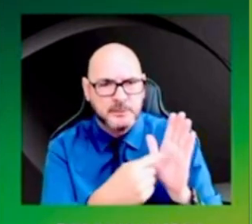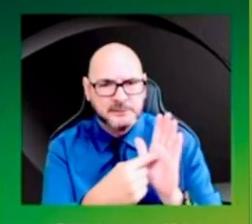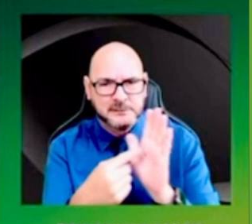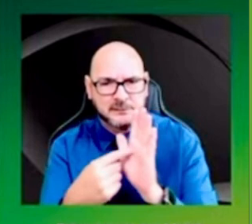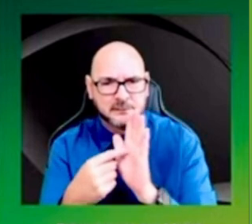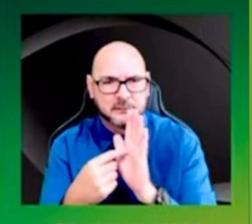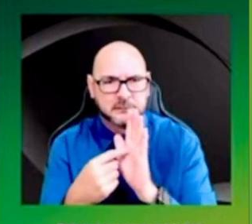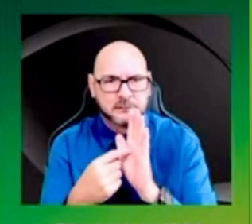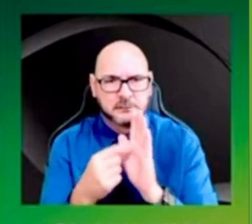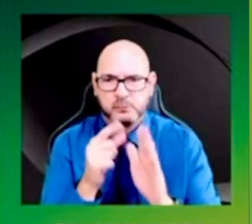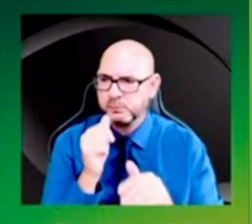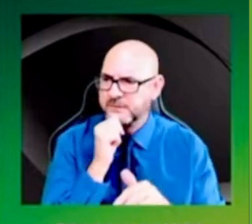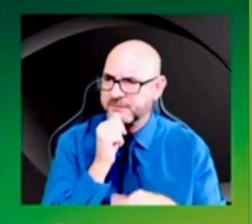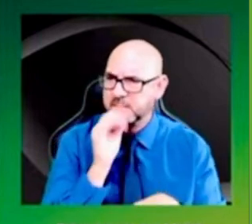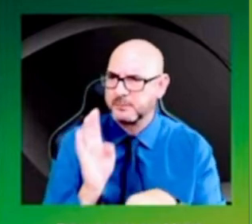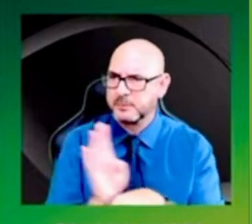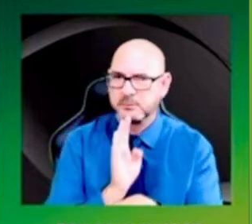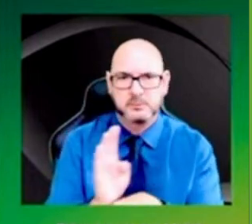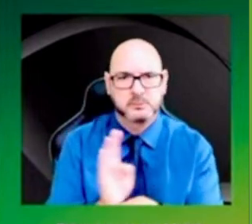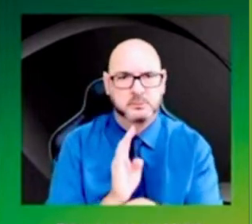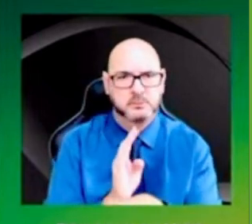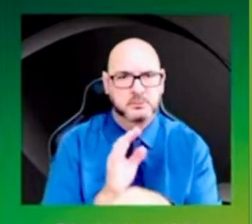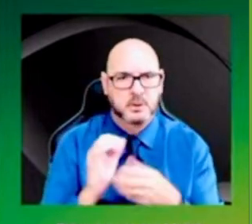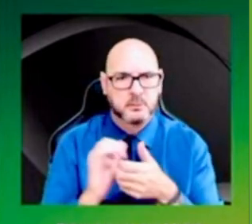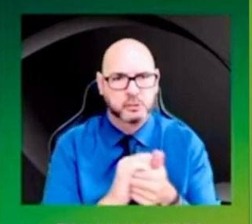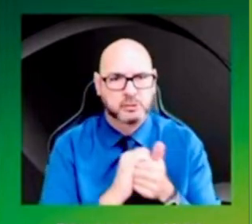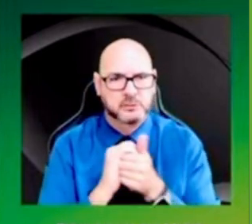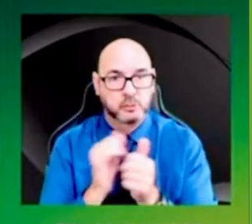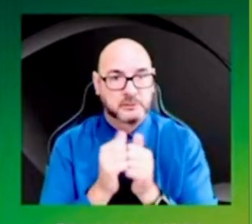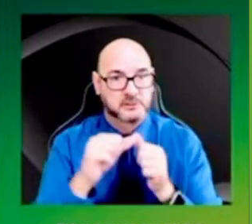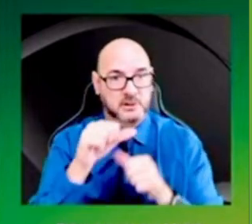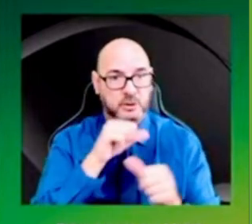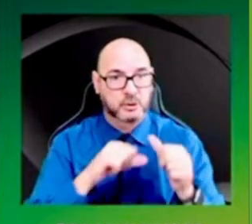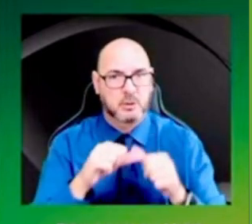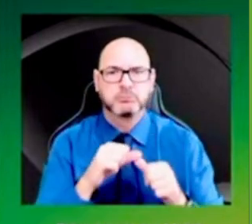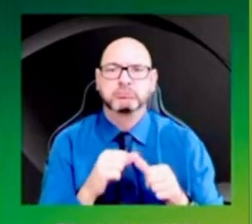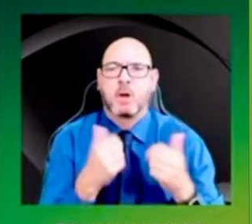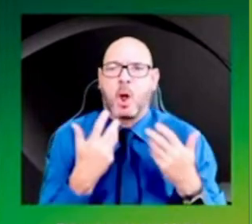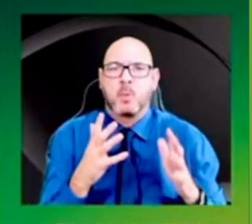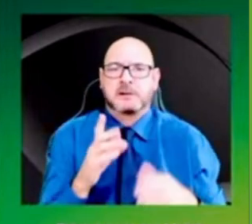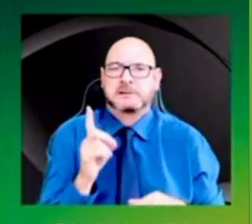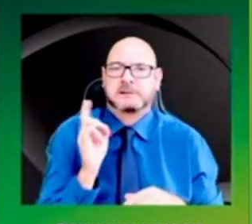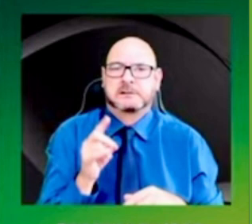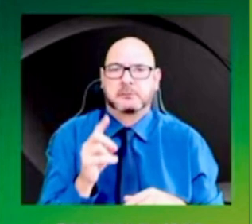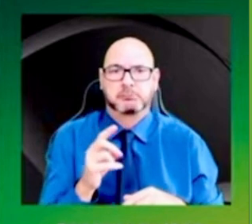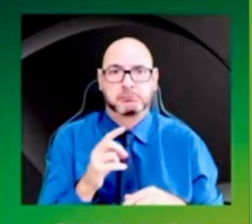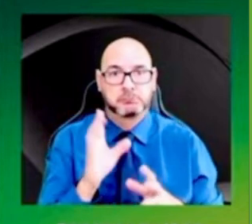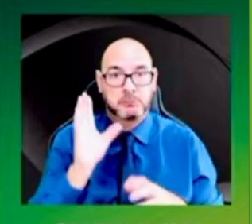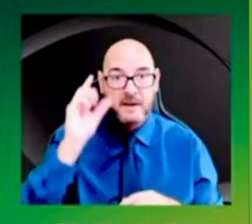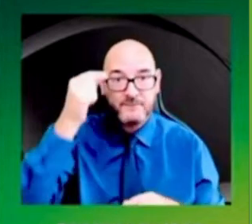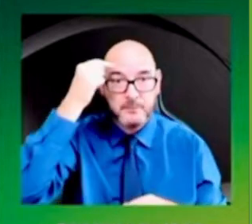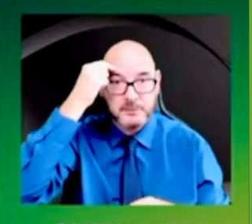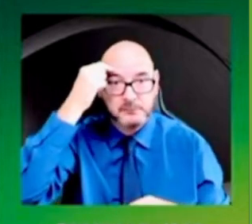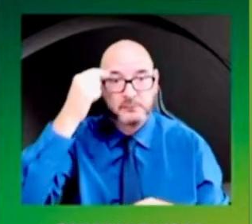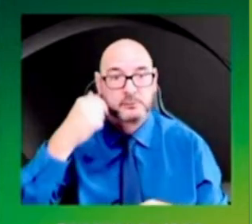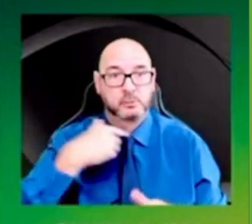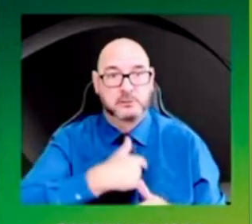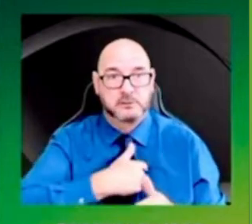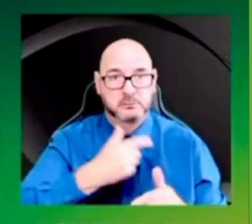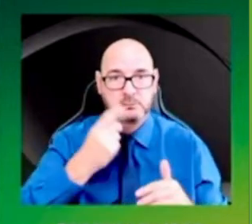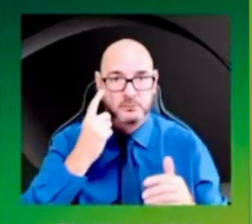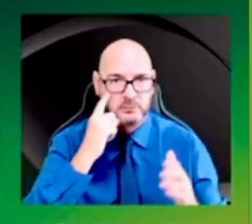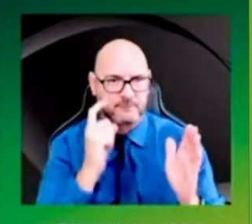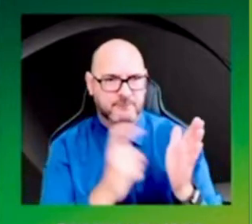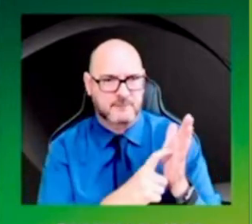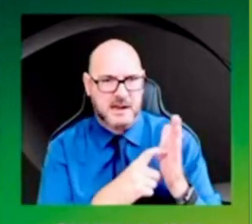already, and with our administration so we can identify synergies and support each other's work. And I